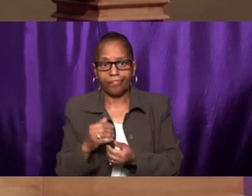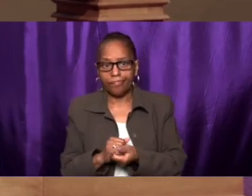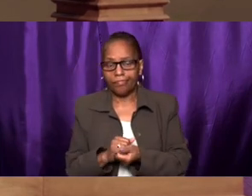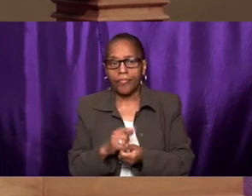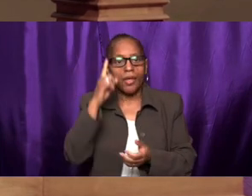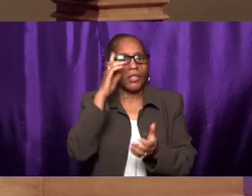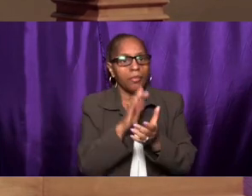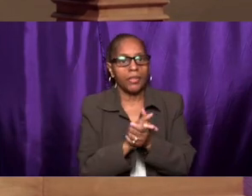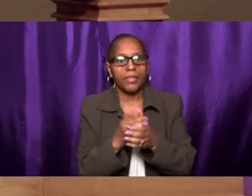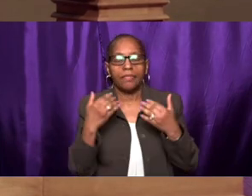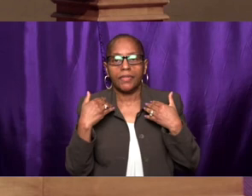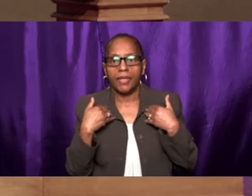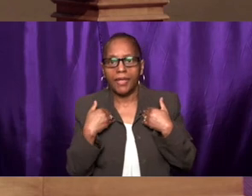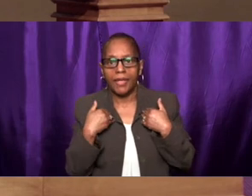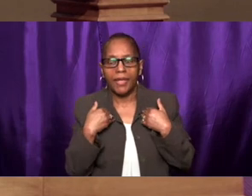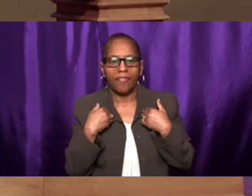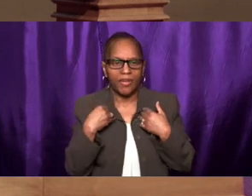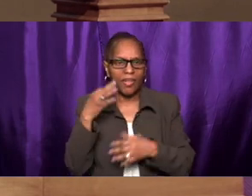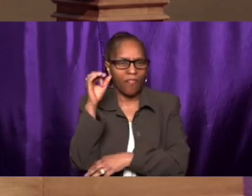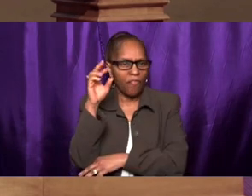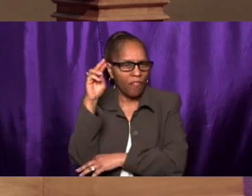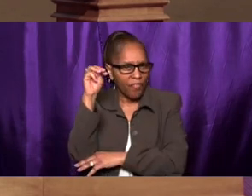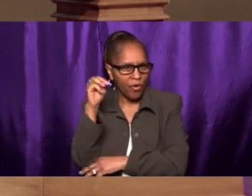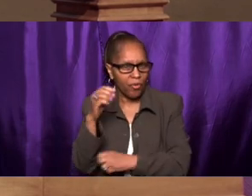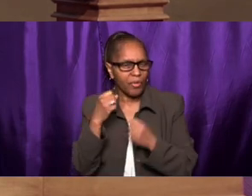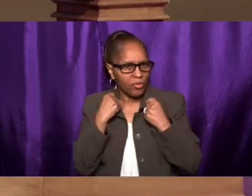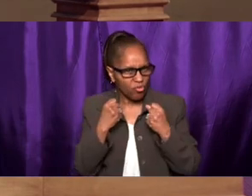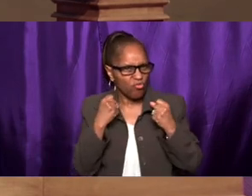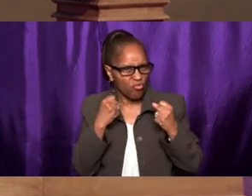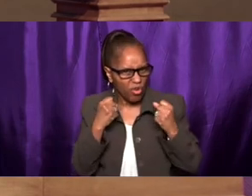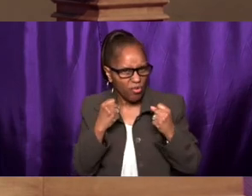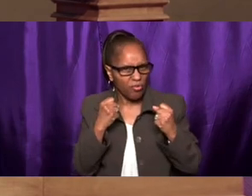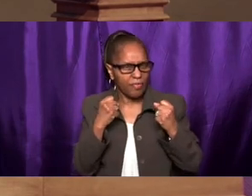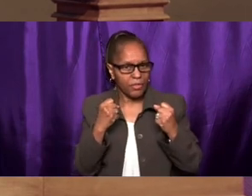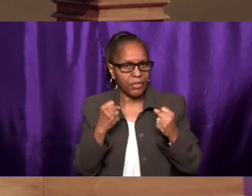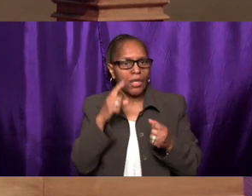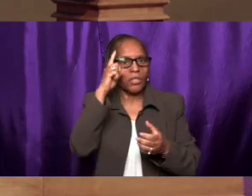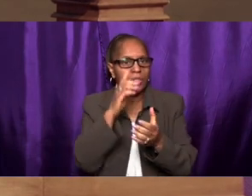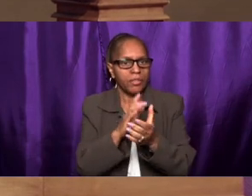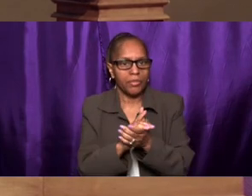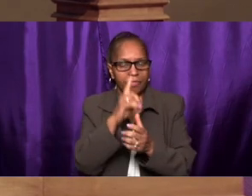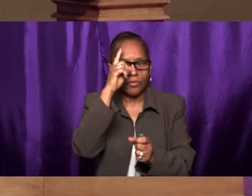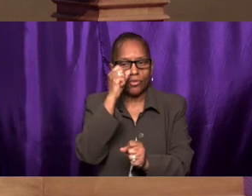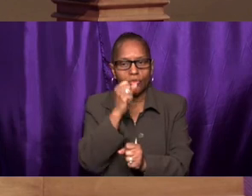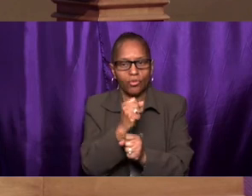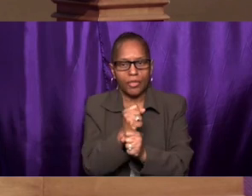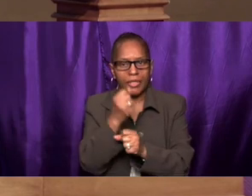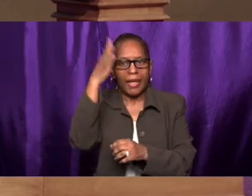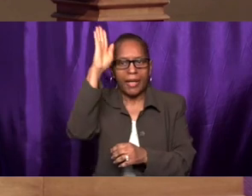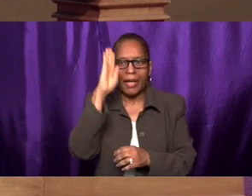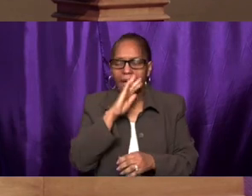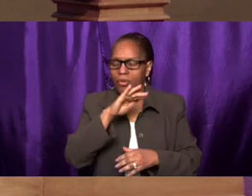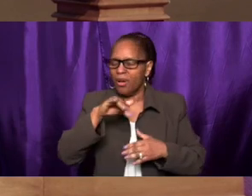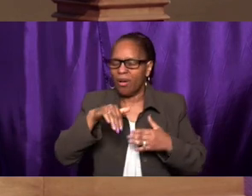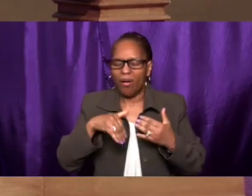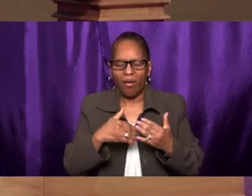to believe is to have a firm conviction. To believe is to trust God with